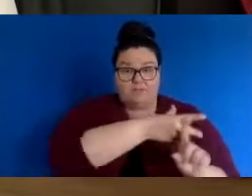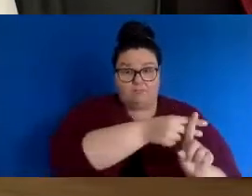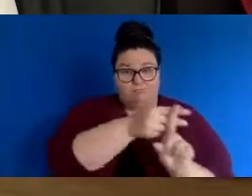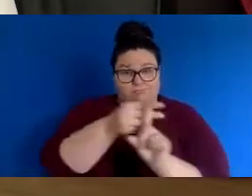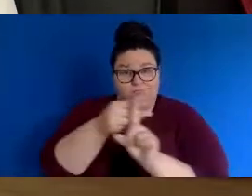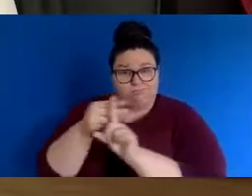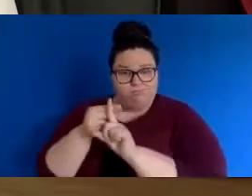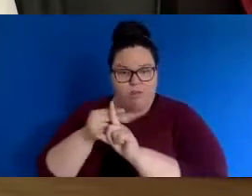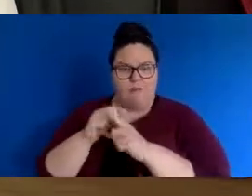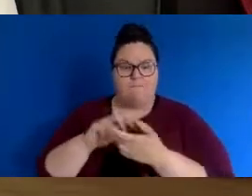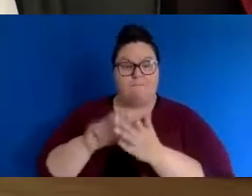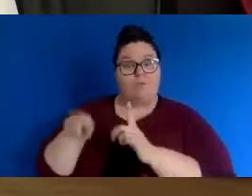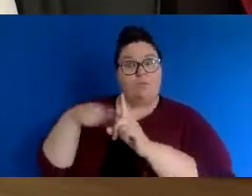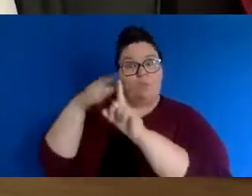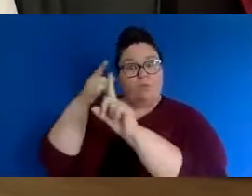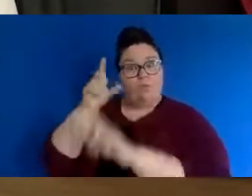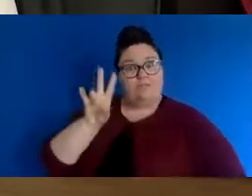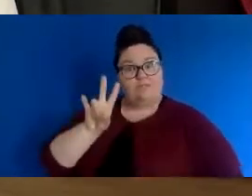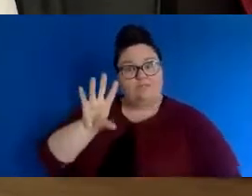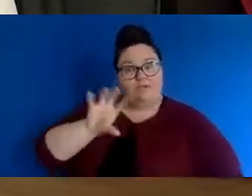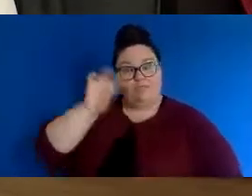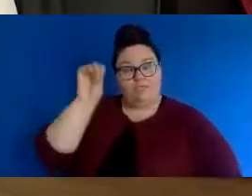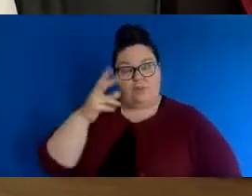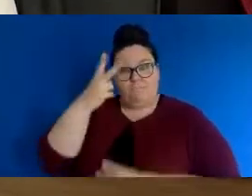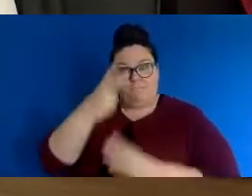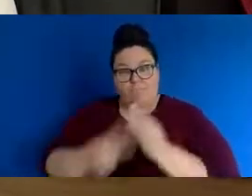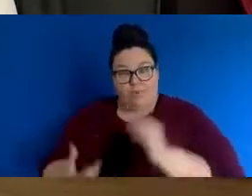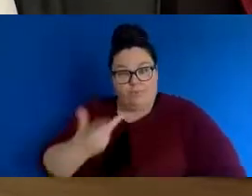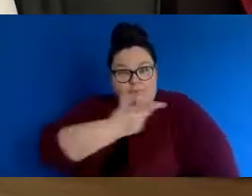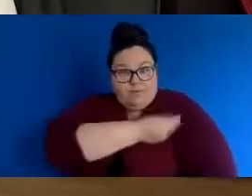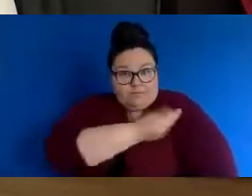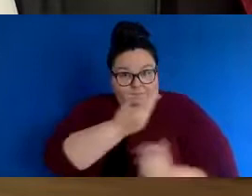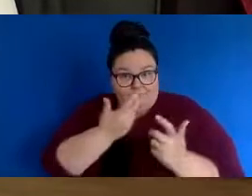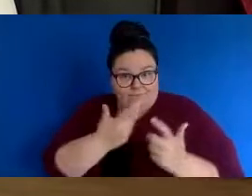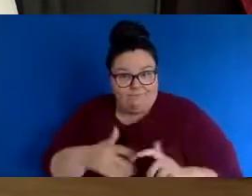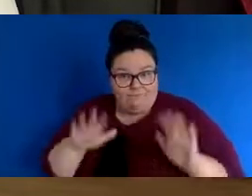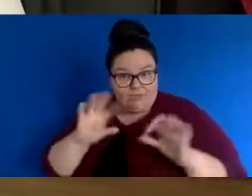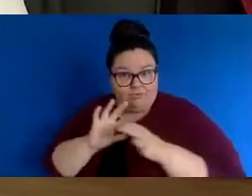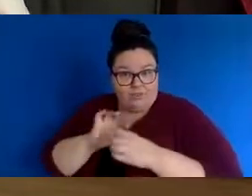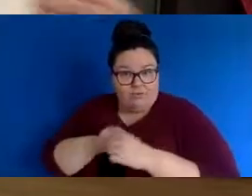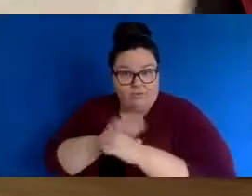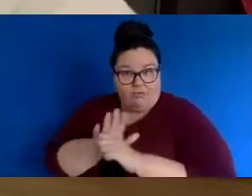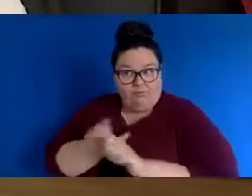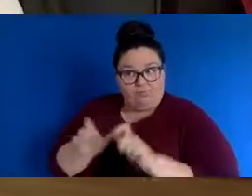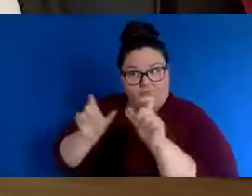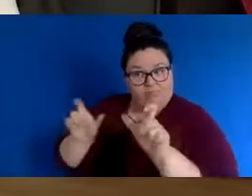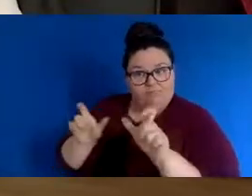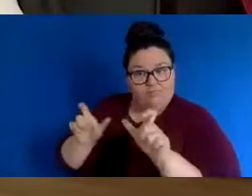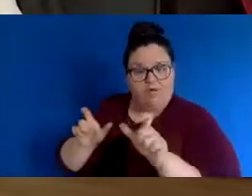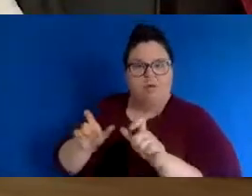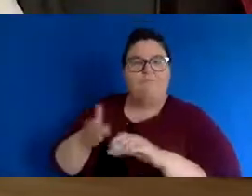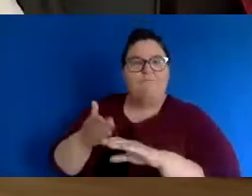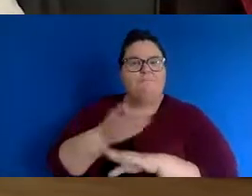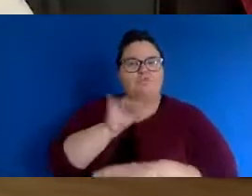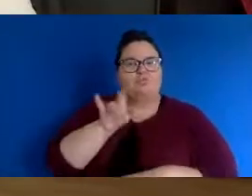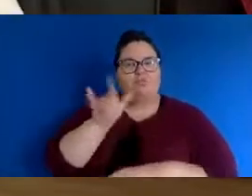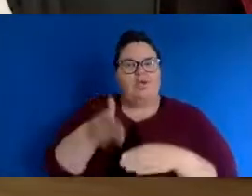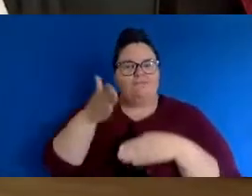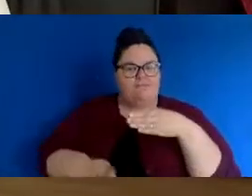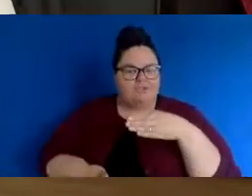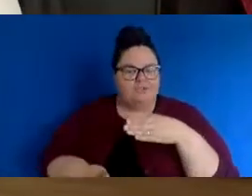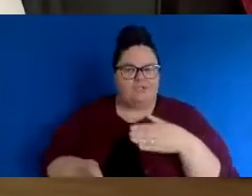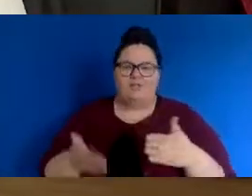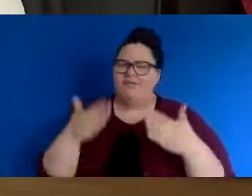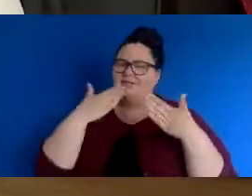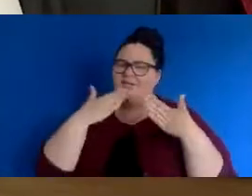of having 75% of eligible New Brunswickers fully vaccinated against COVID-19 before the end of July. And I want to thank